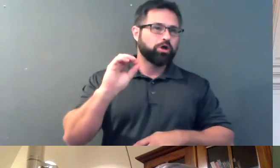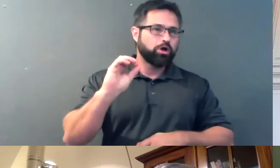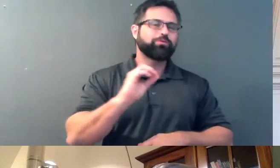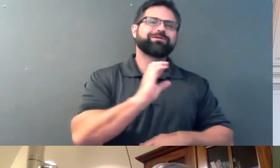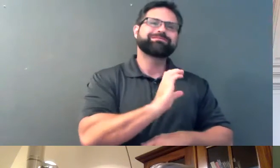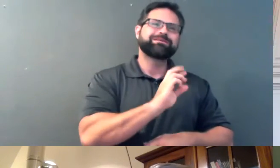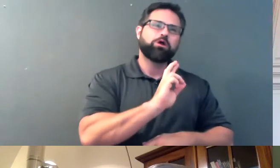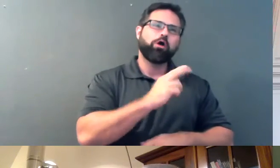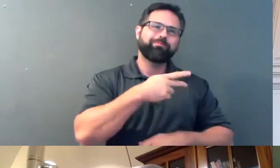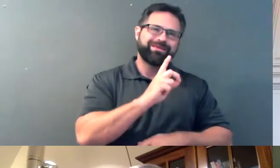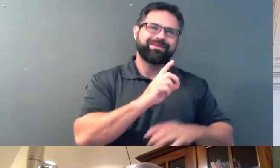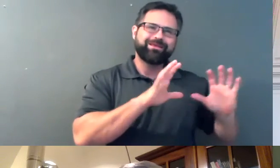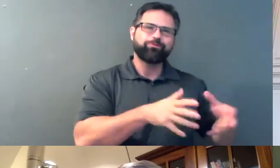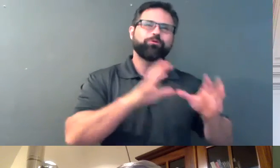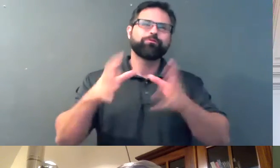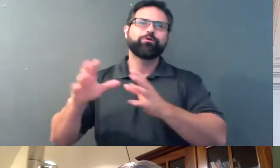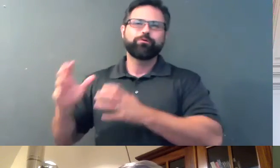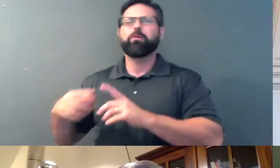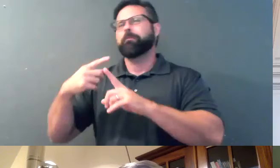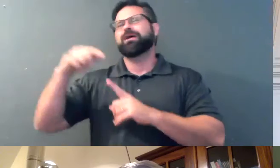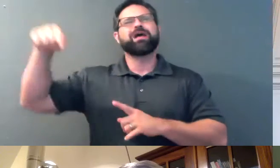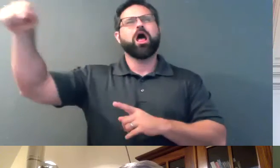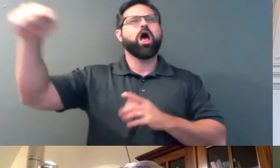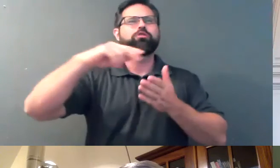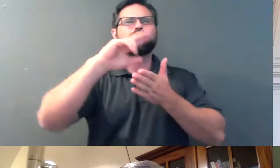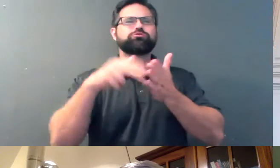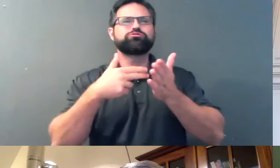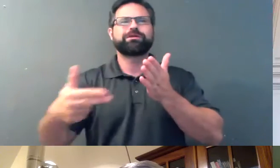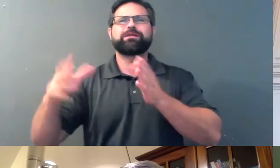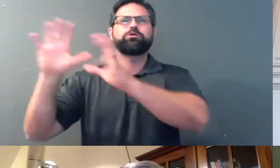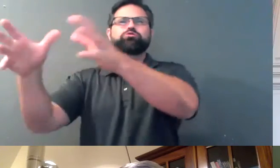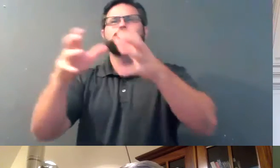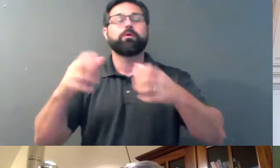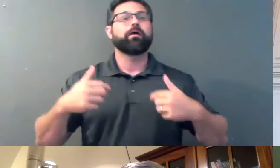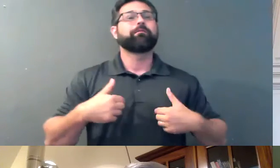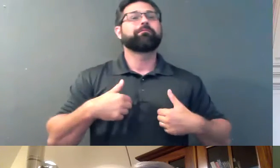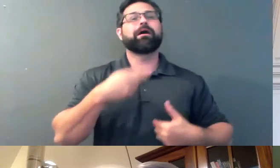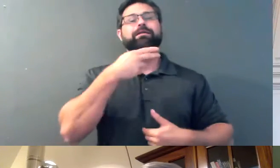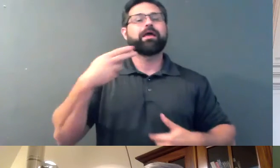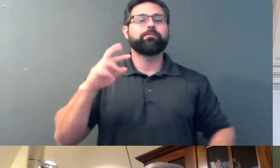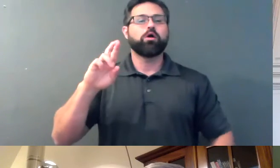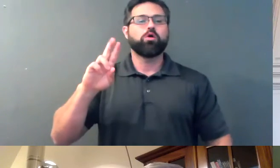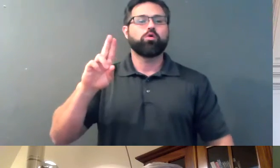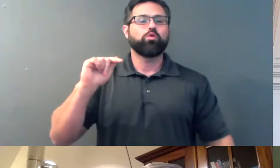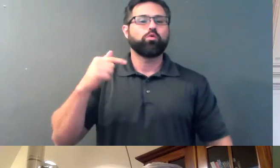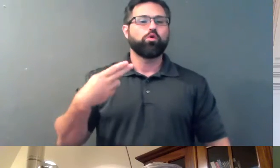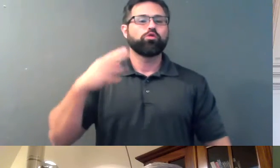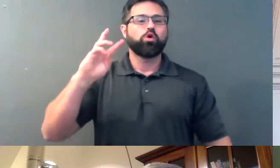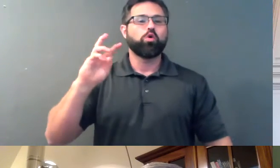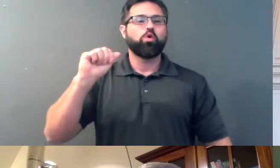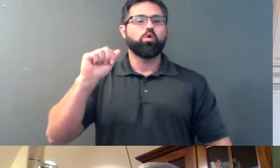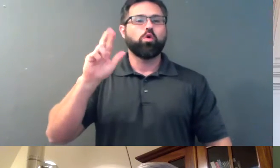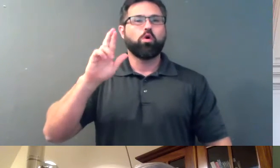structural issues. My name is Ruth Warwick, and I'm first vice chair of the International